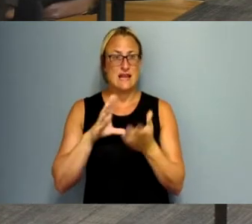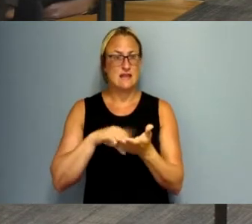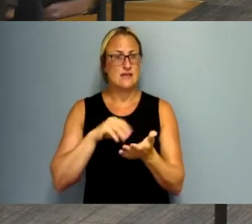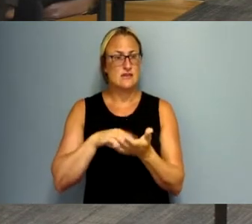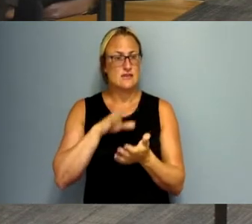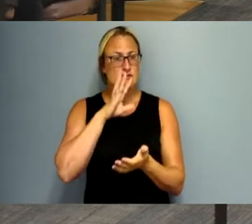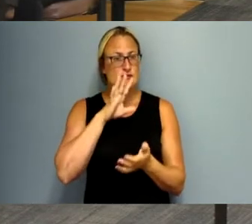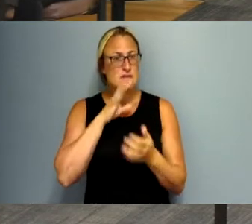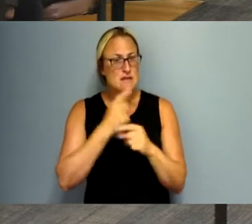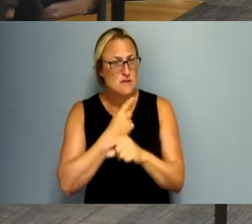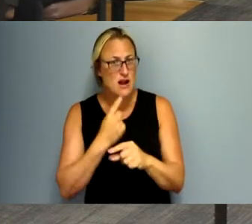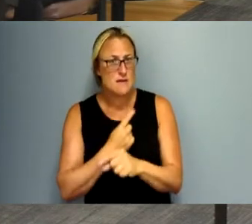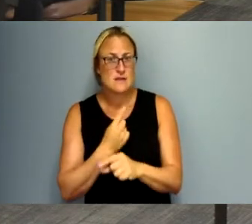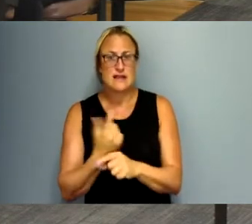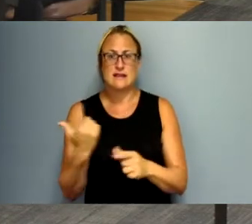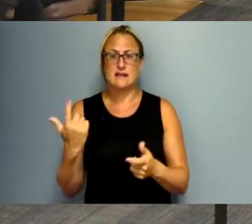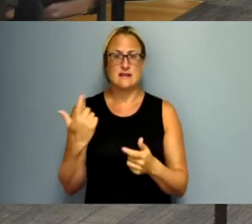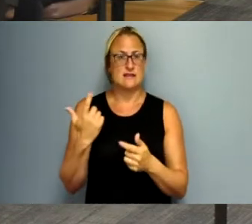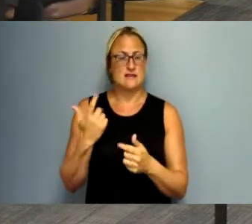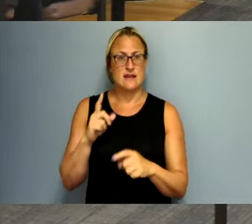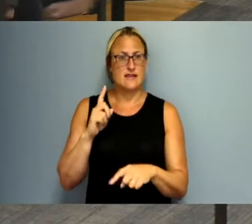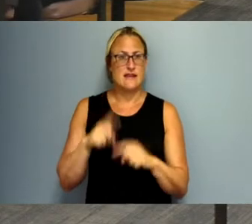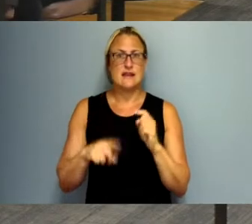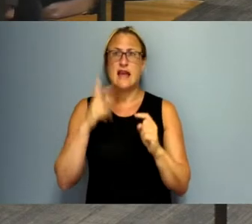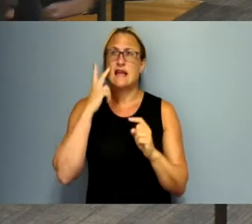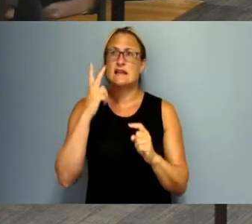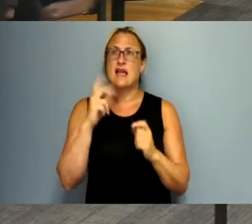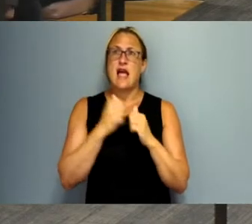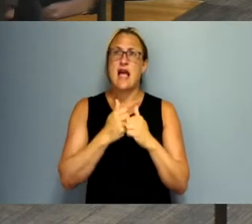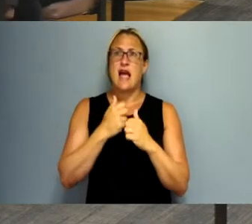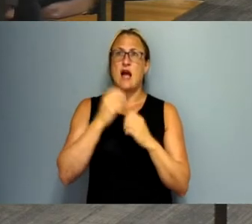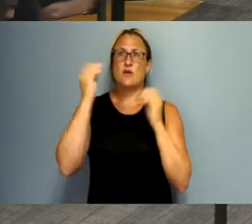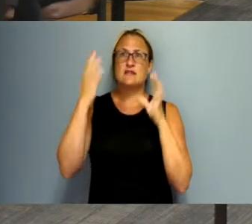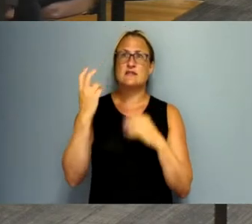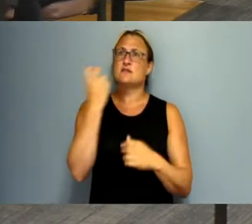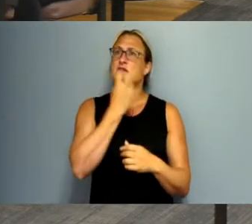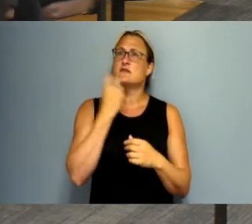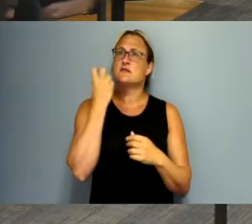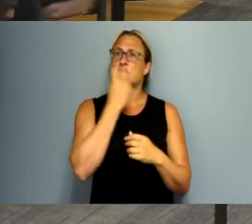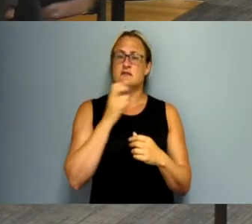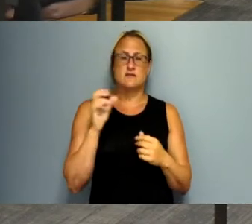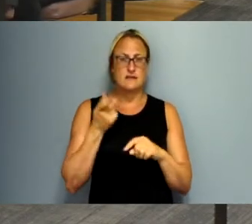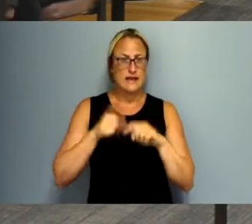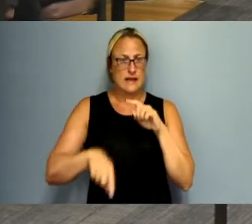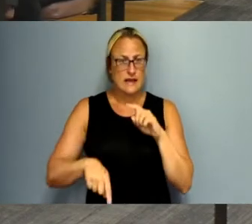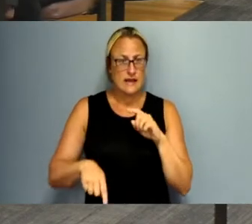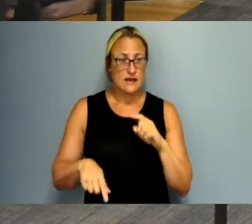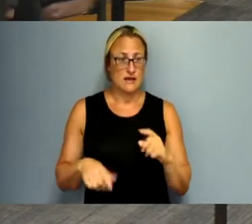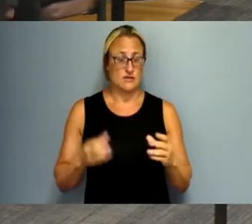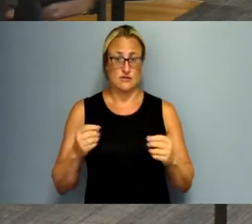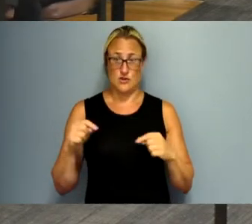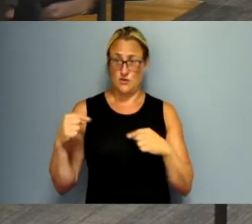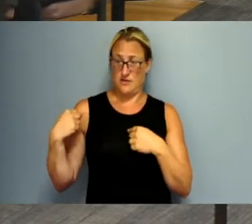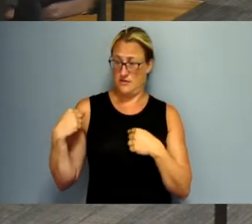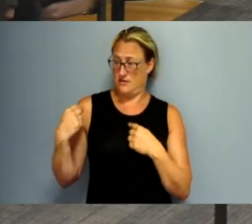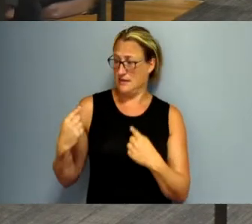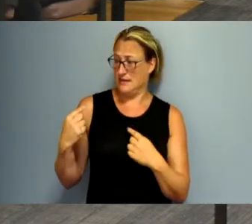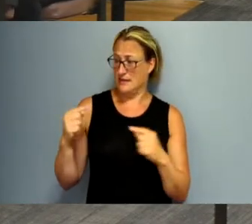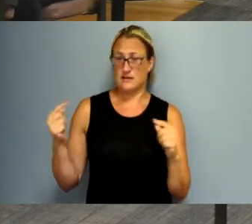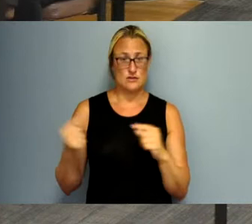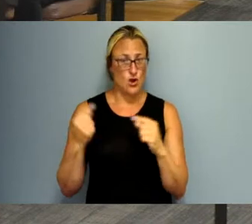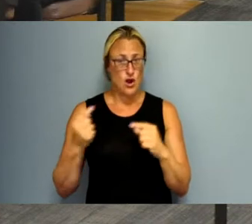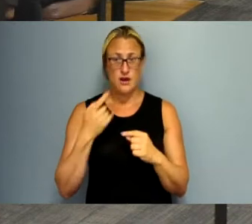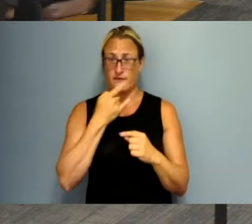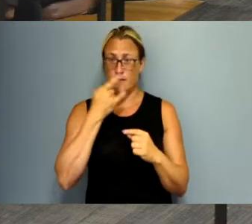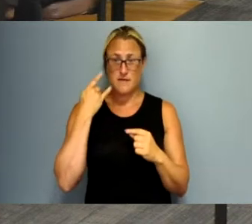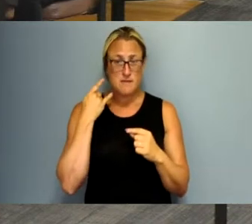and they can't see how the teachers are enunciating things. So the harm from this mask